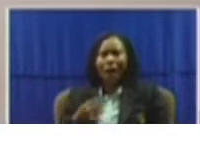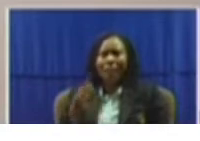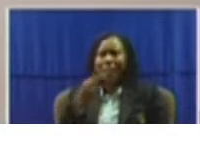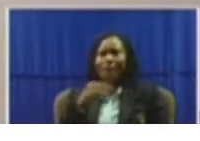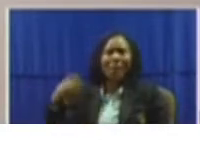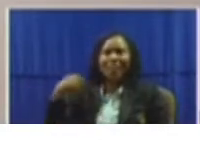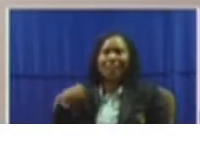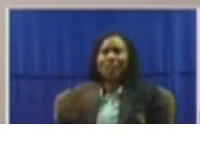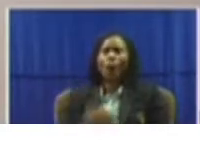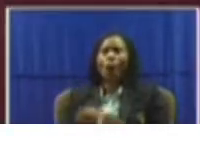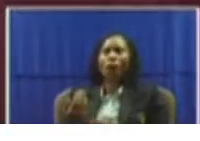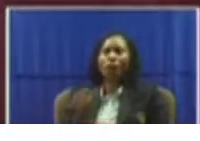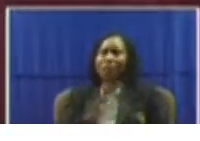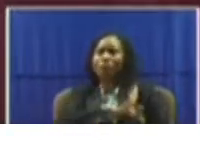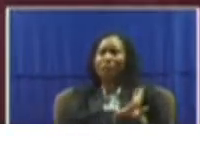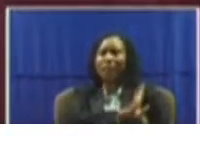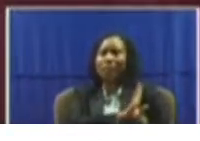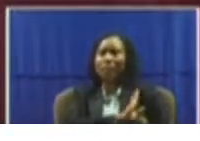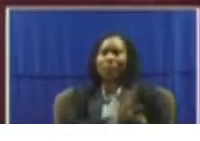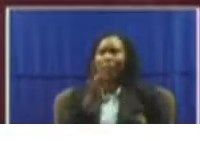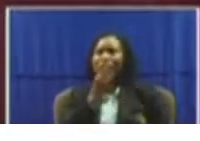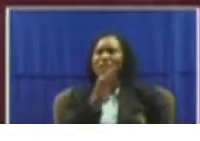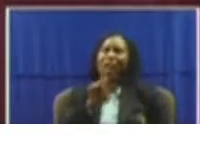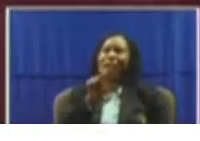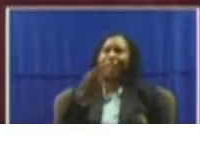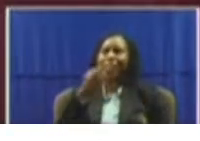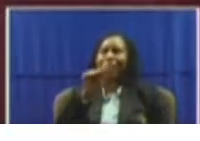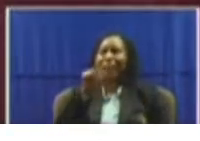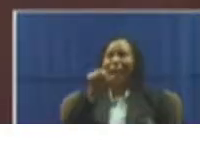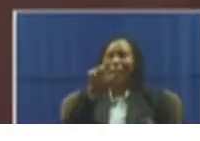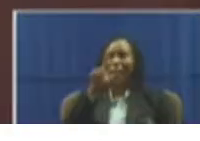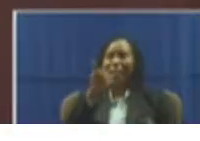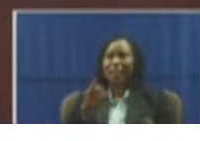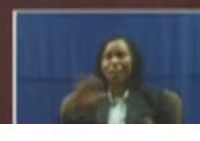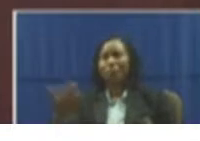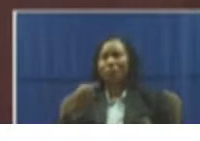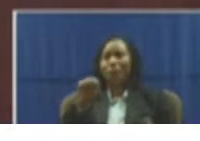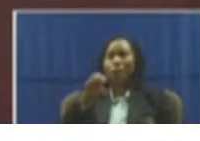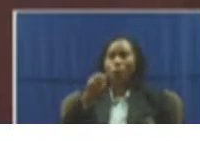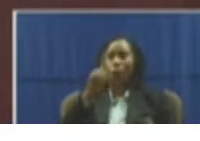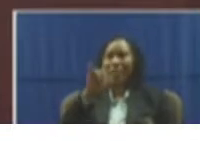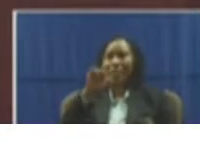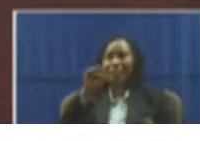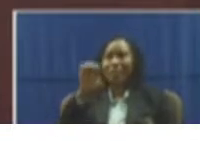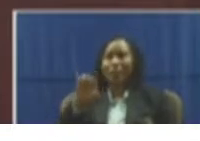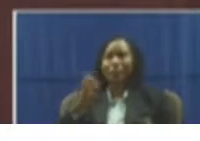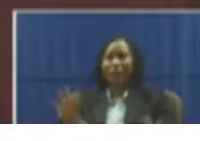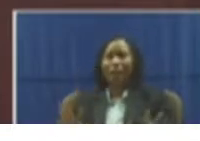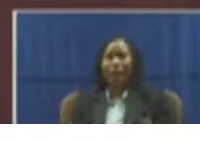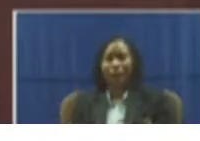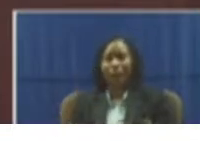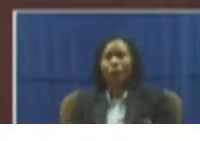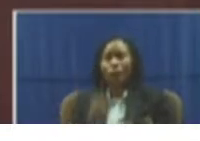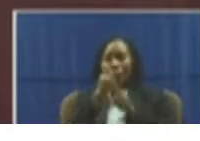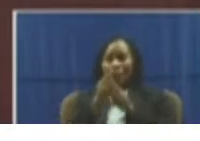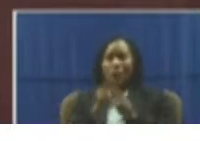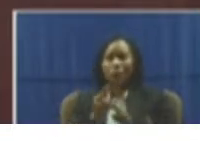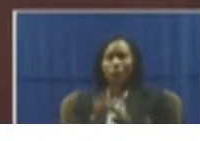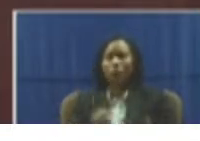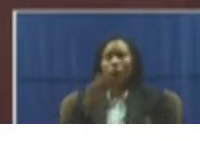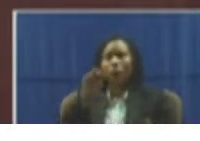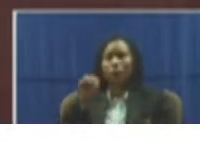you very much, Honourable Khatebe. Honourable Mazzoni, you may proceed. He's wasting time, Speaker.